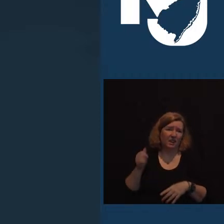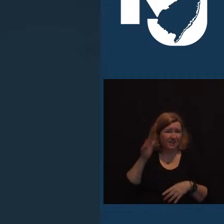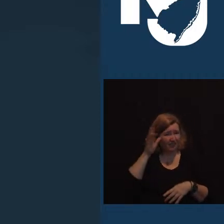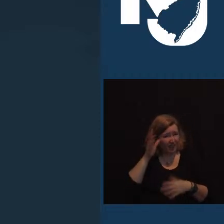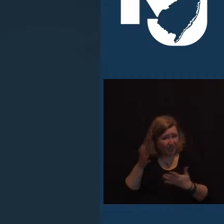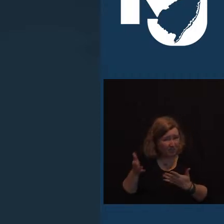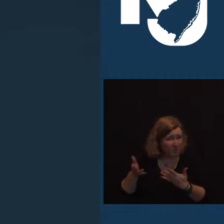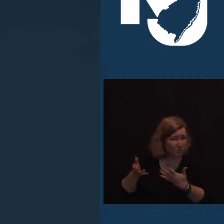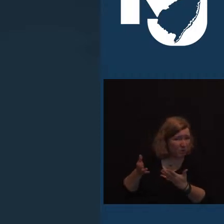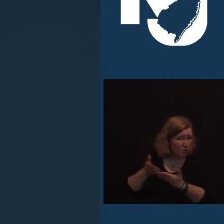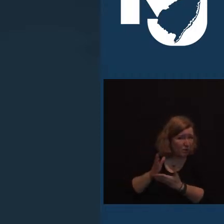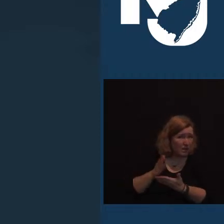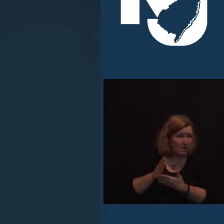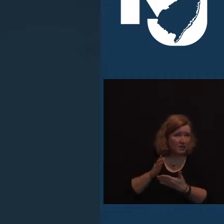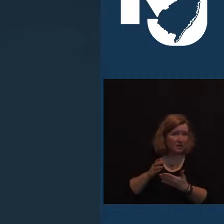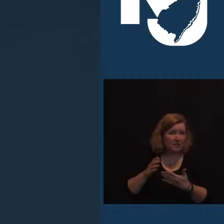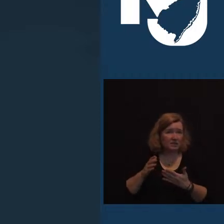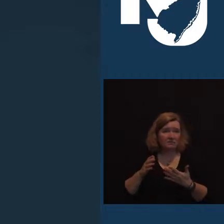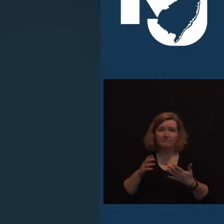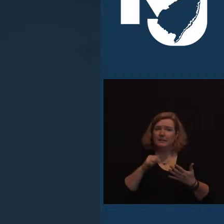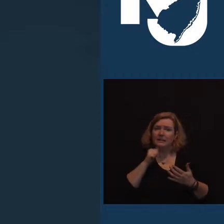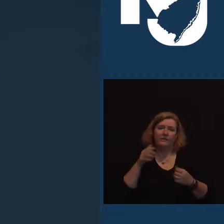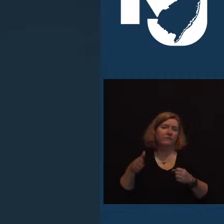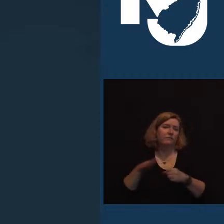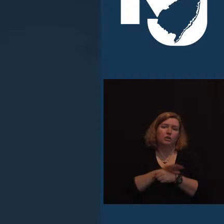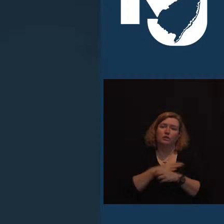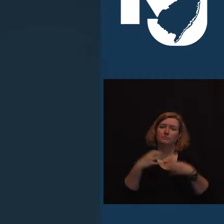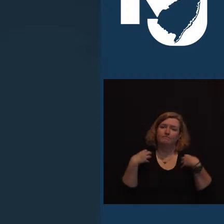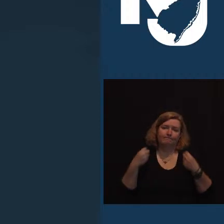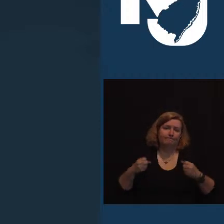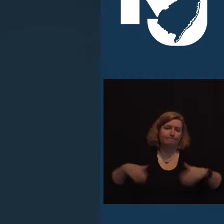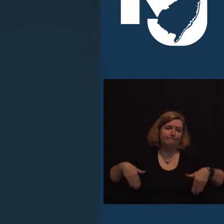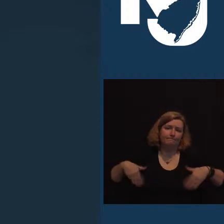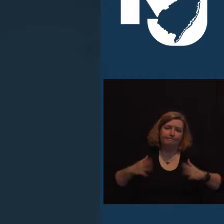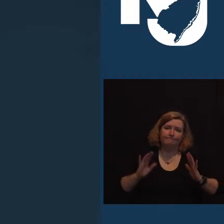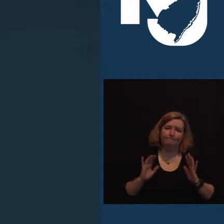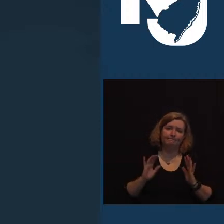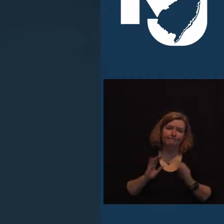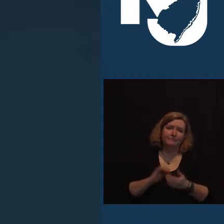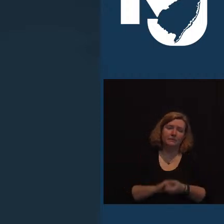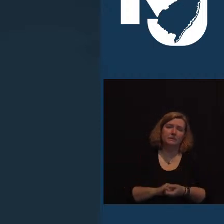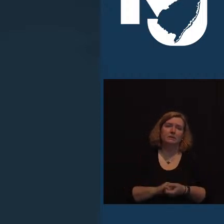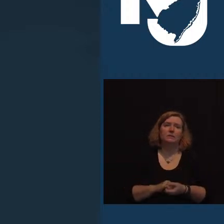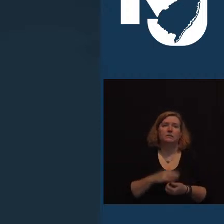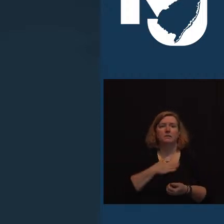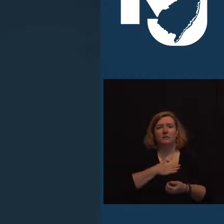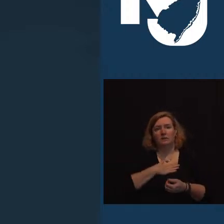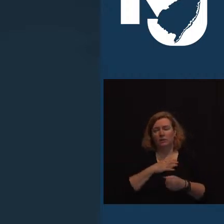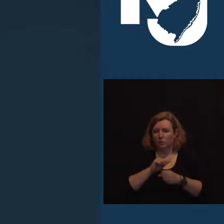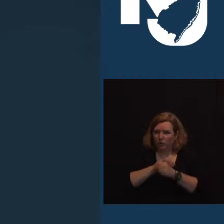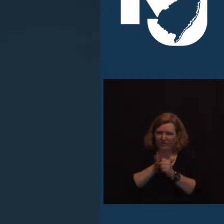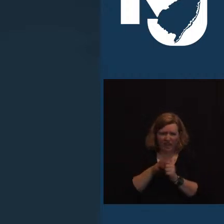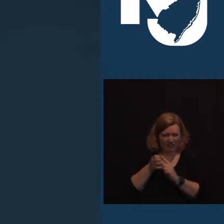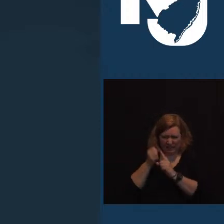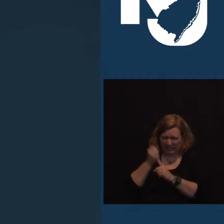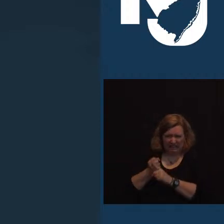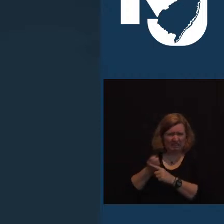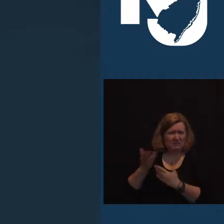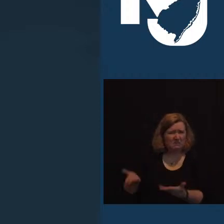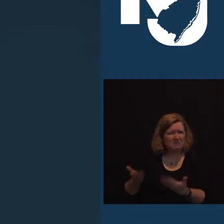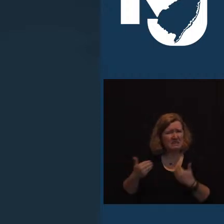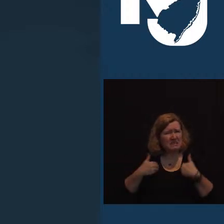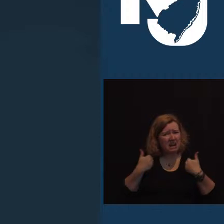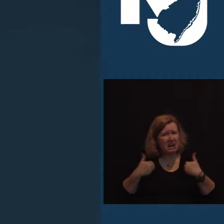with it. This thing, depending on who you are and how it impacts you, it can be really crippling, and it can stay with